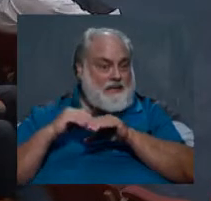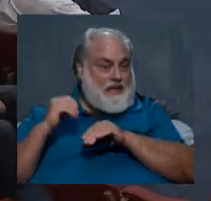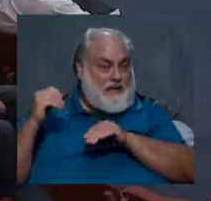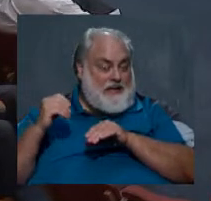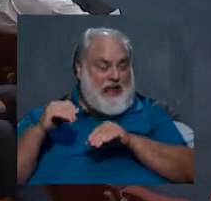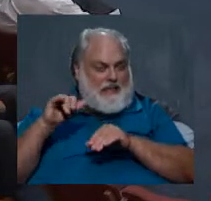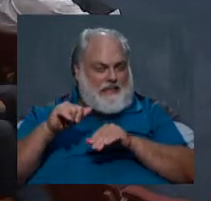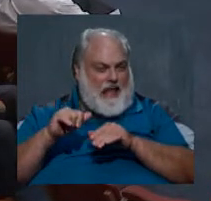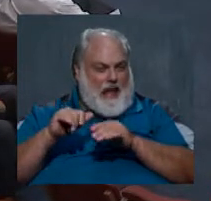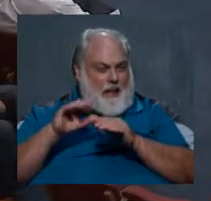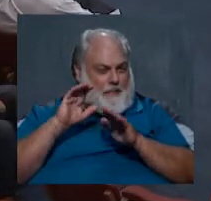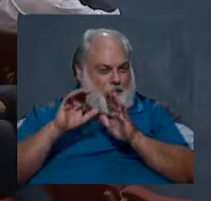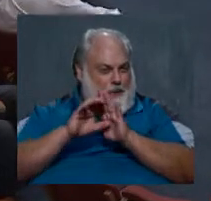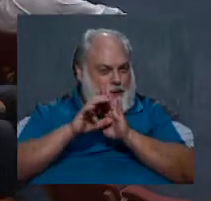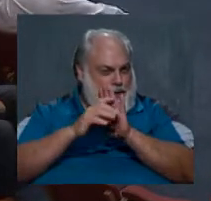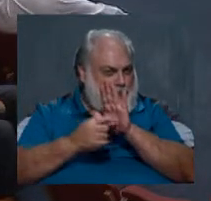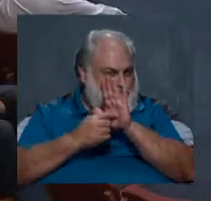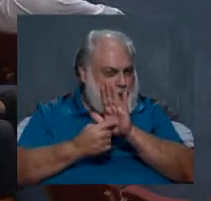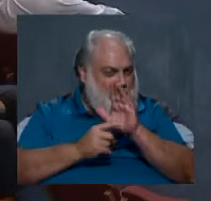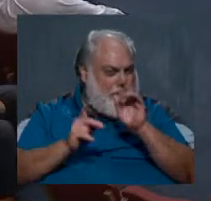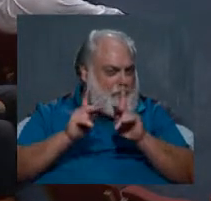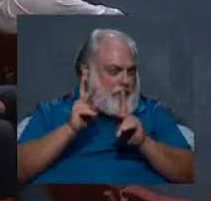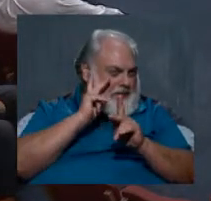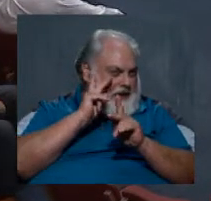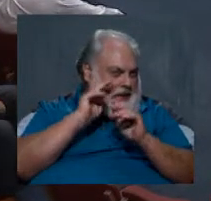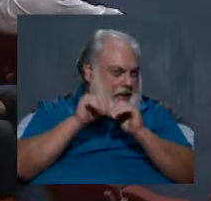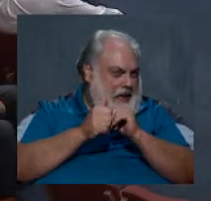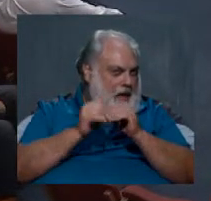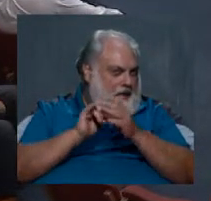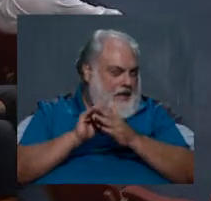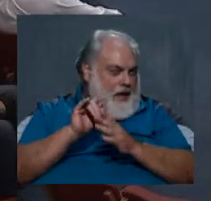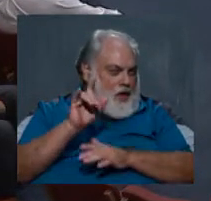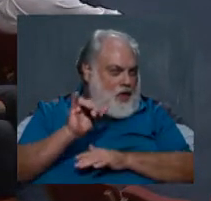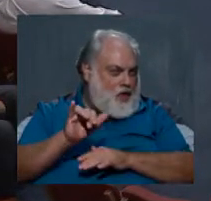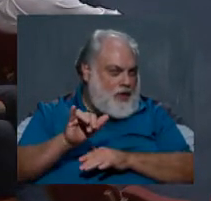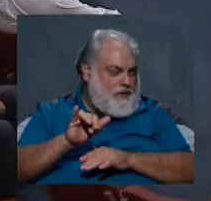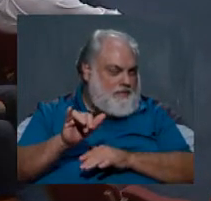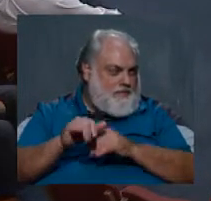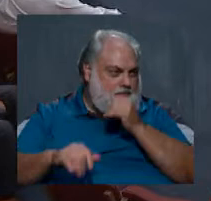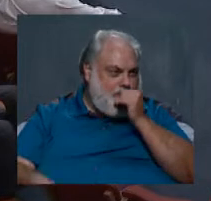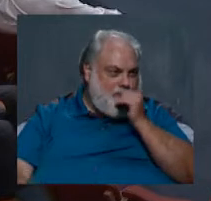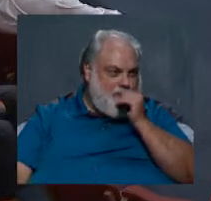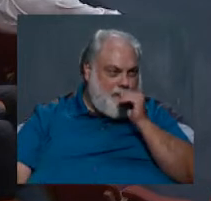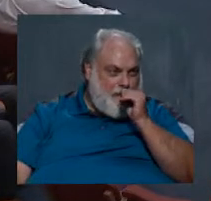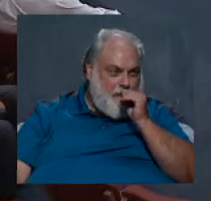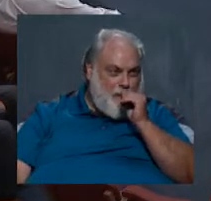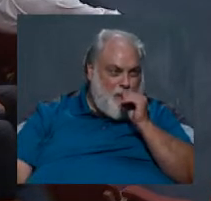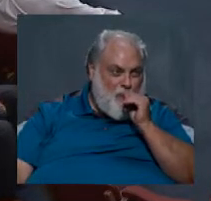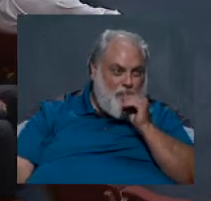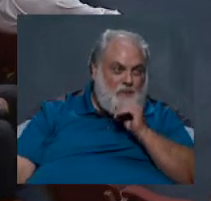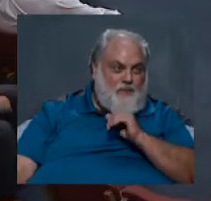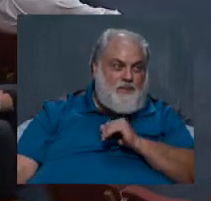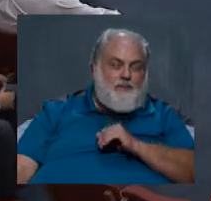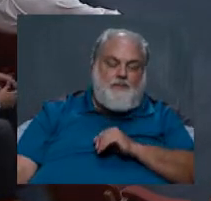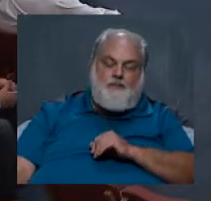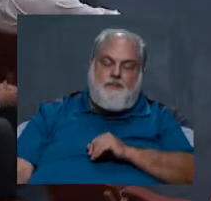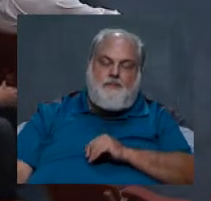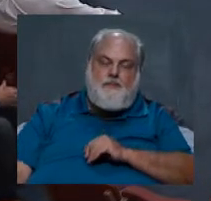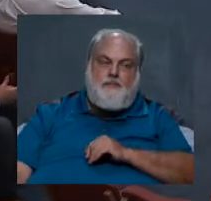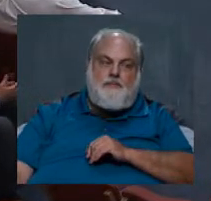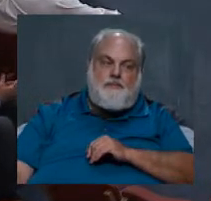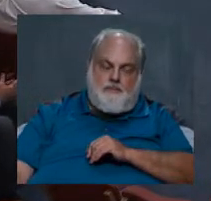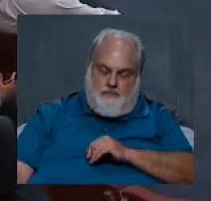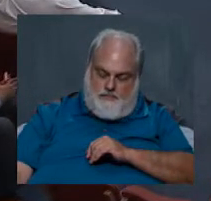to look at that, so that folks can see how that traffic pattern looks. I think there was on slide. It was a slide just before the one that you looked at,